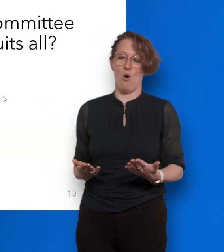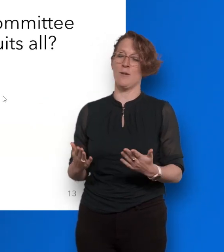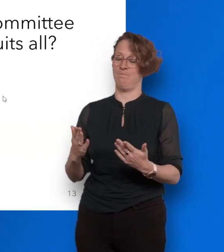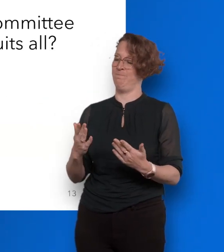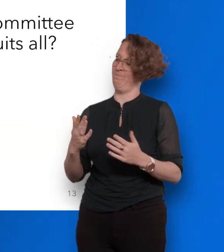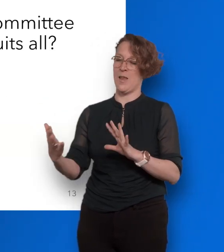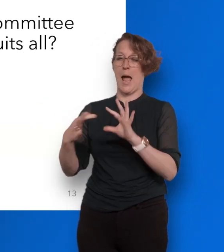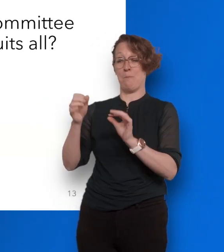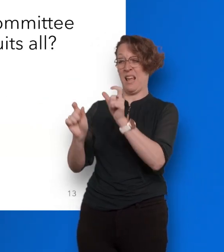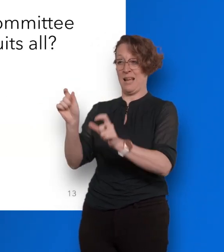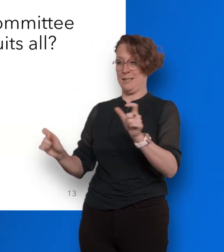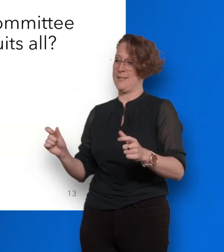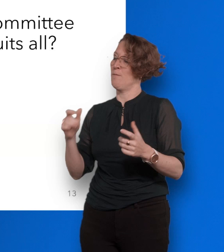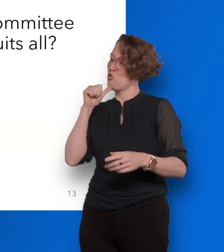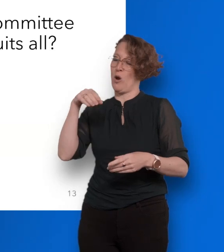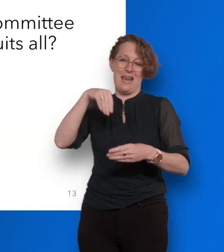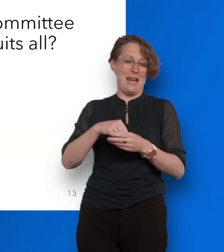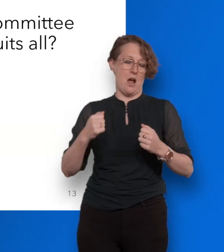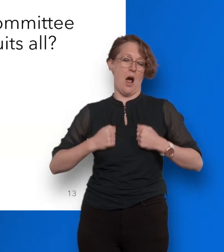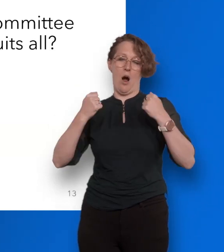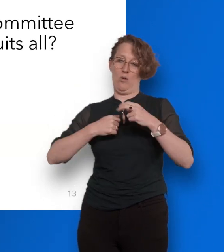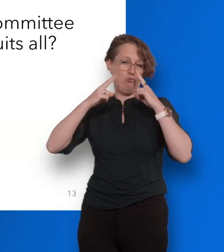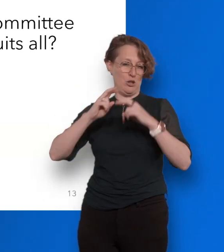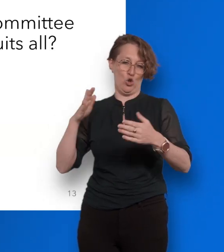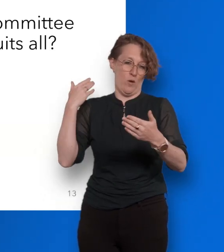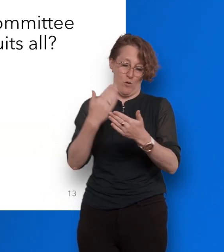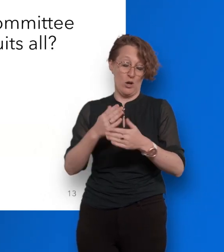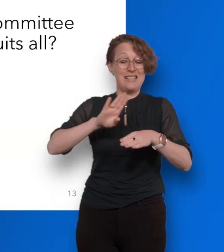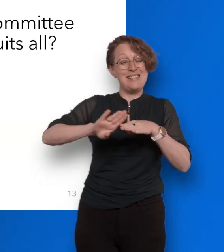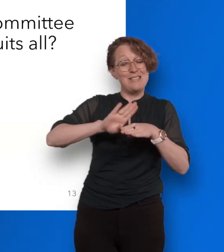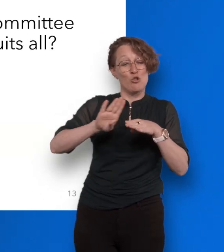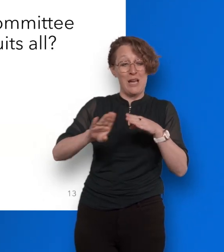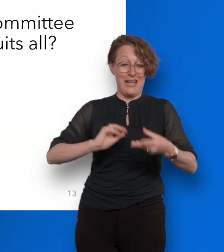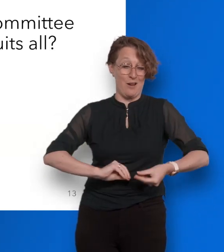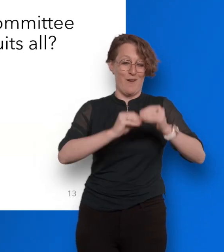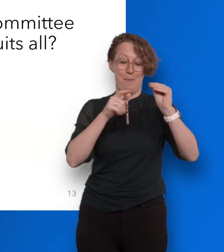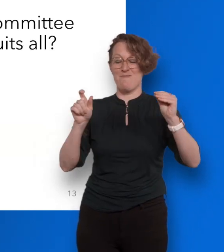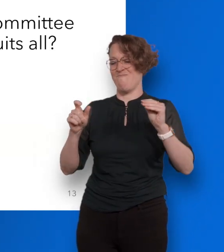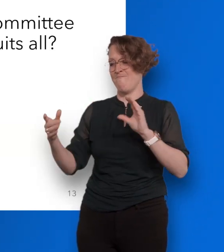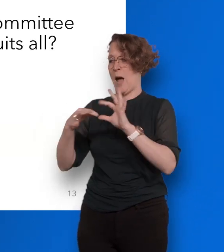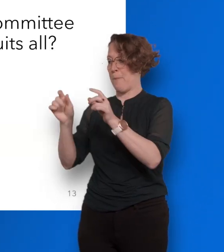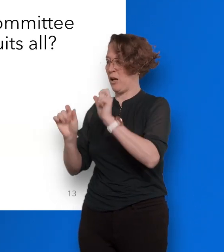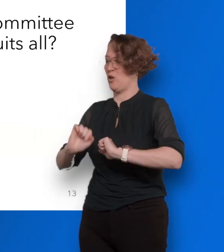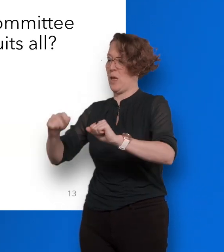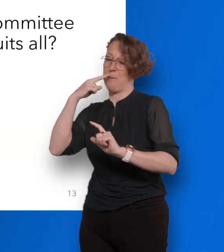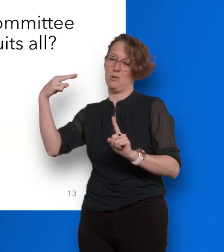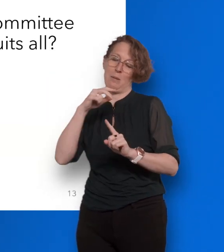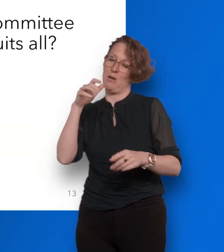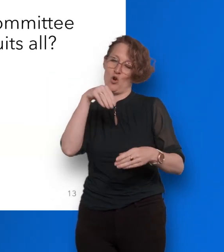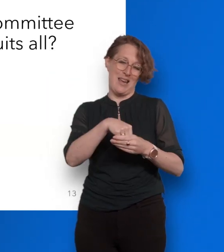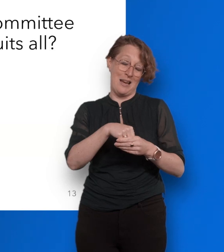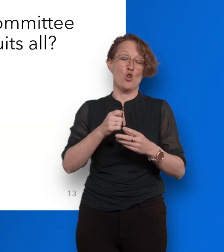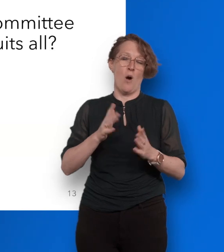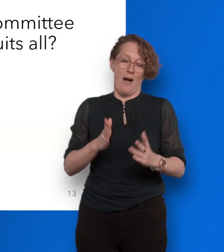fact that the applicant's perspective in all this is missing so far. While building training for a certain group, I kind of acknowledge